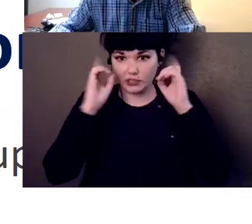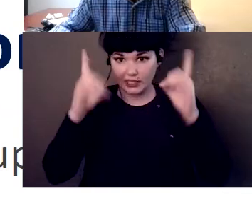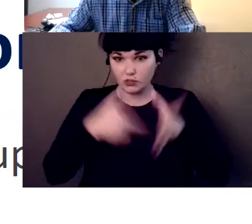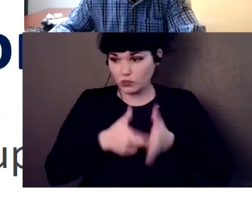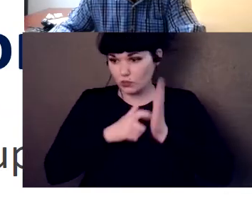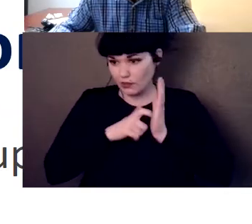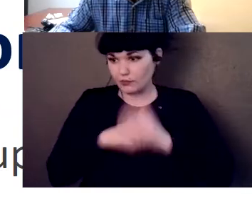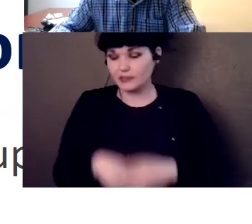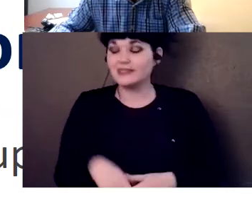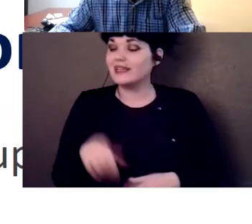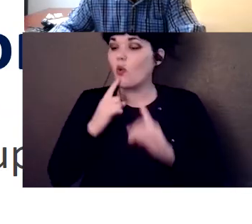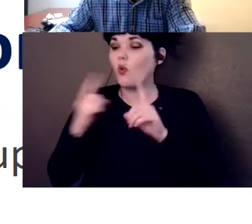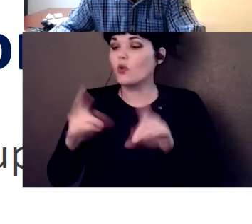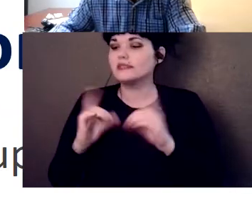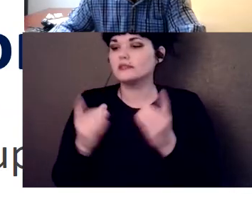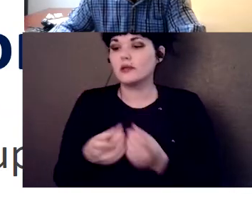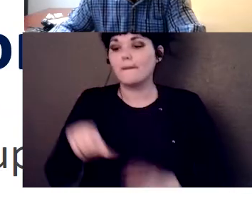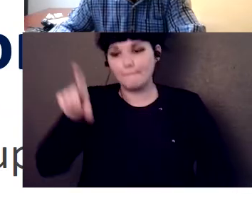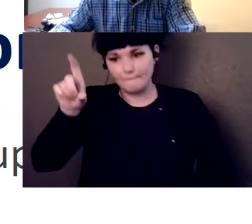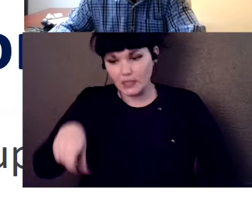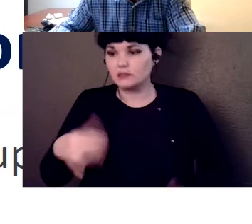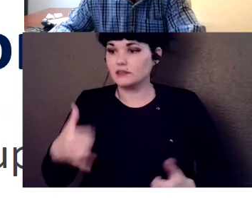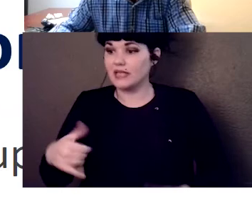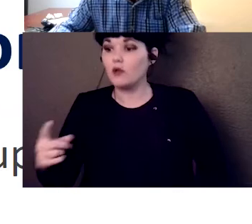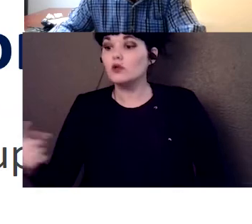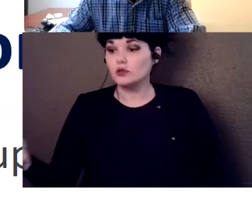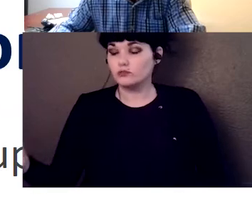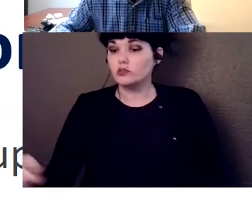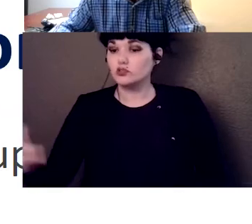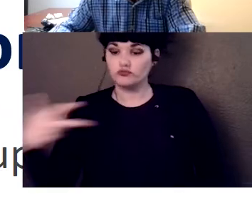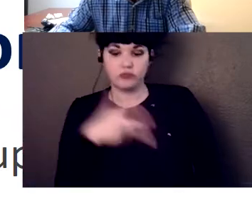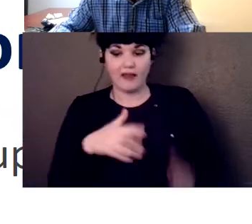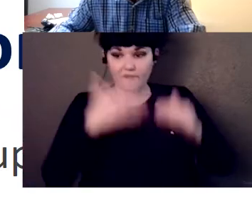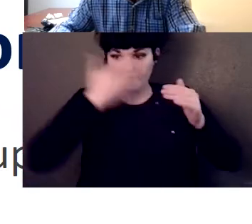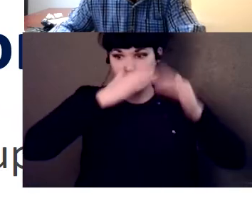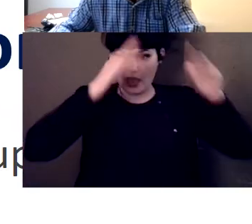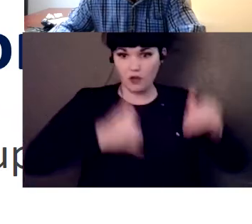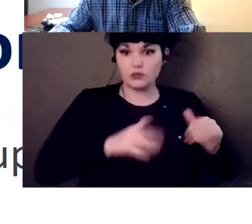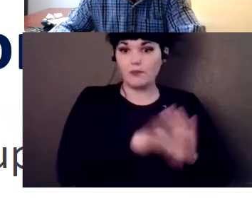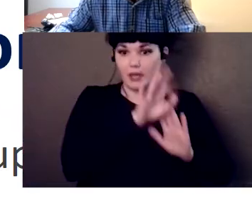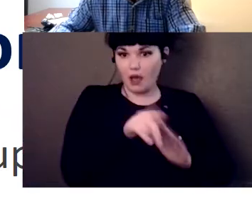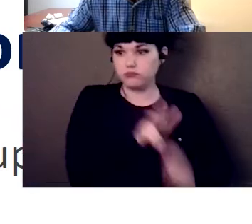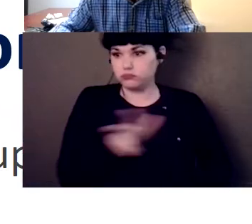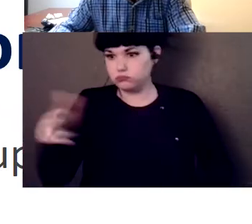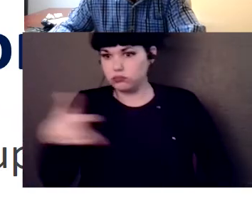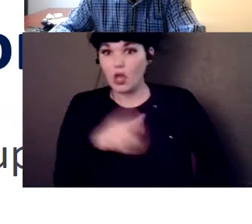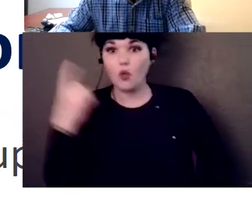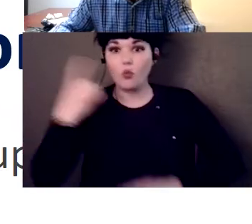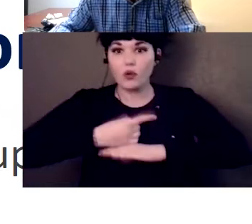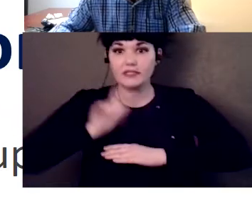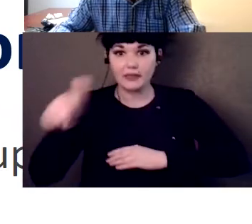ordering the district to immediately commence door-to-door transportation. Just one day later, the parent wrote to us, "Just wanted to let you